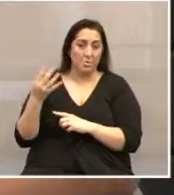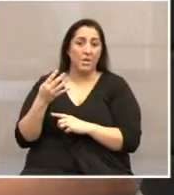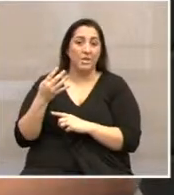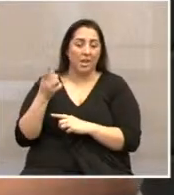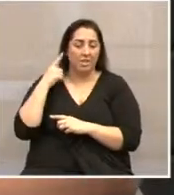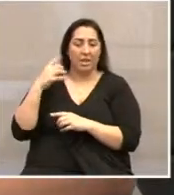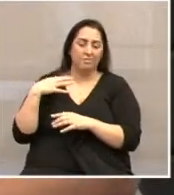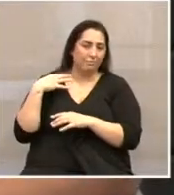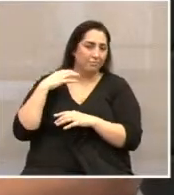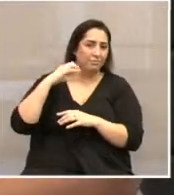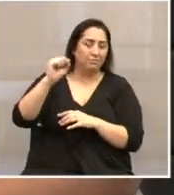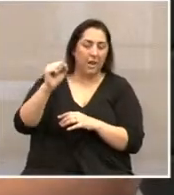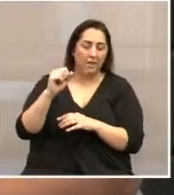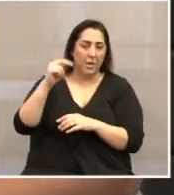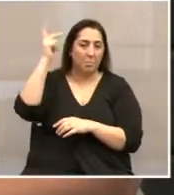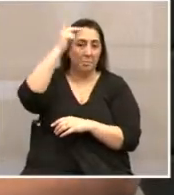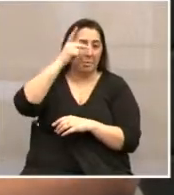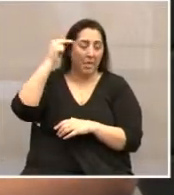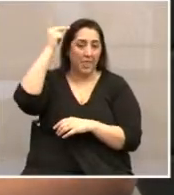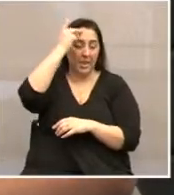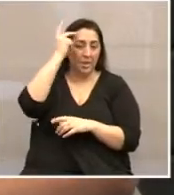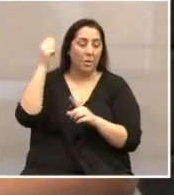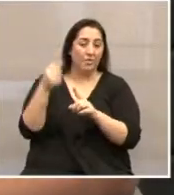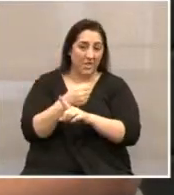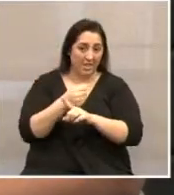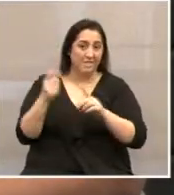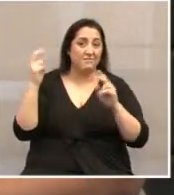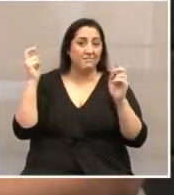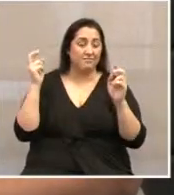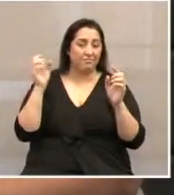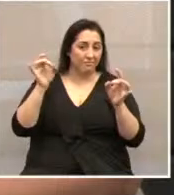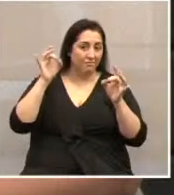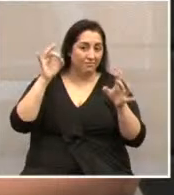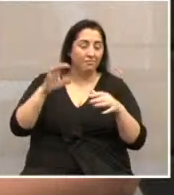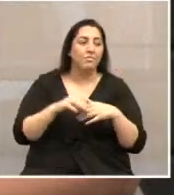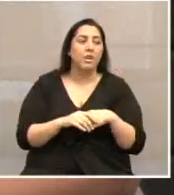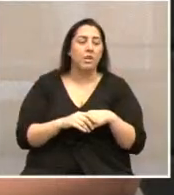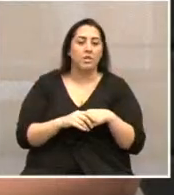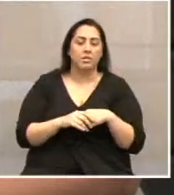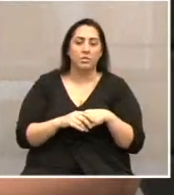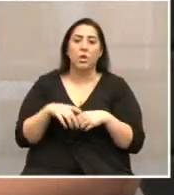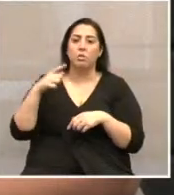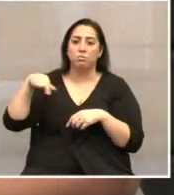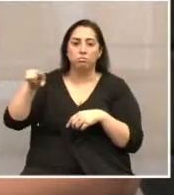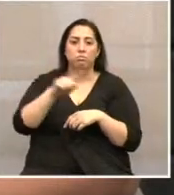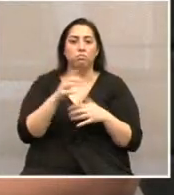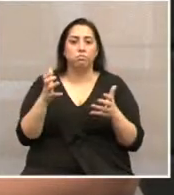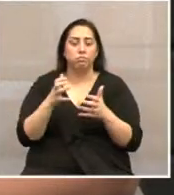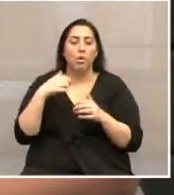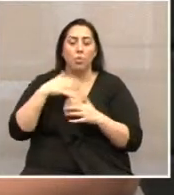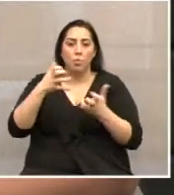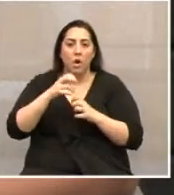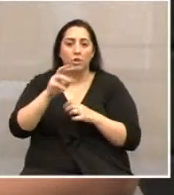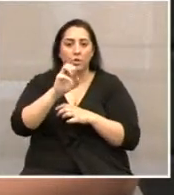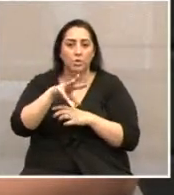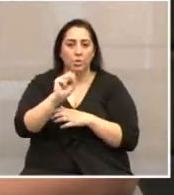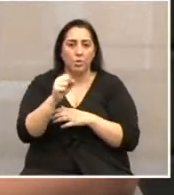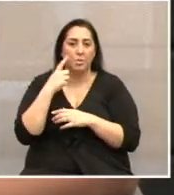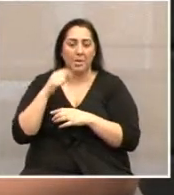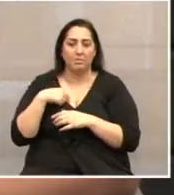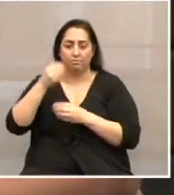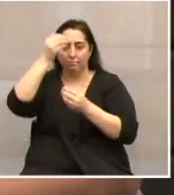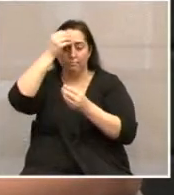Spanish language media should be a lifeline for native speakers who need to understand the issues that are impacting them and their